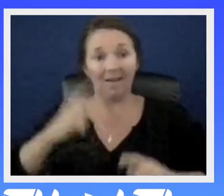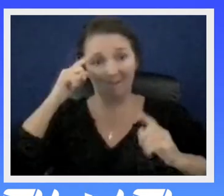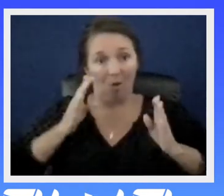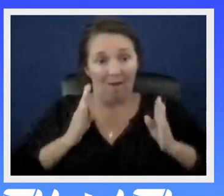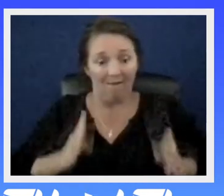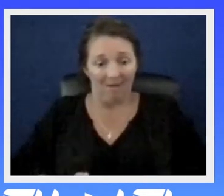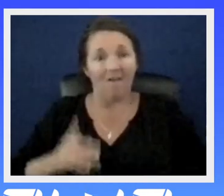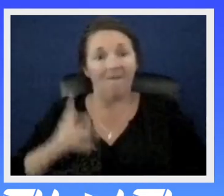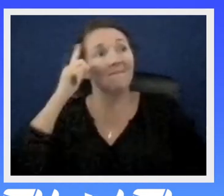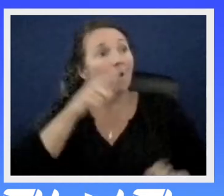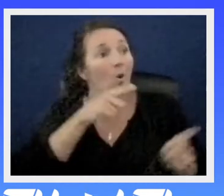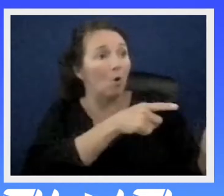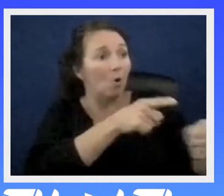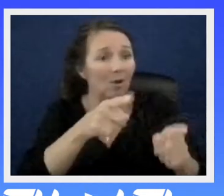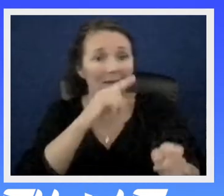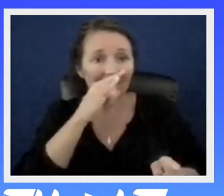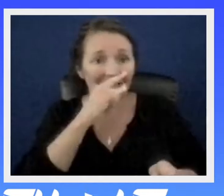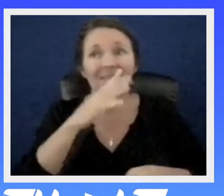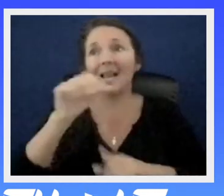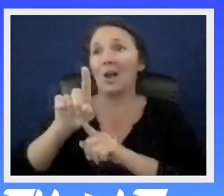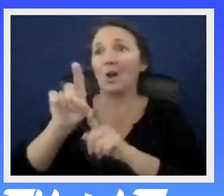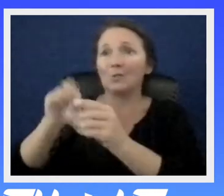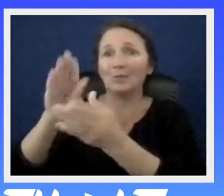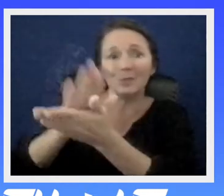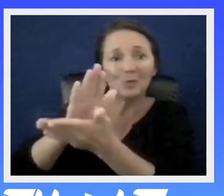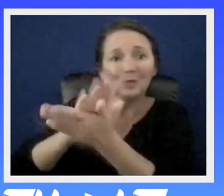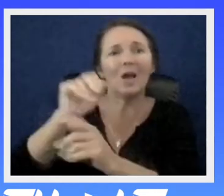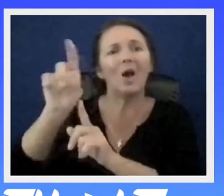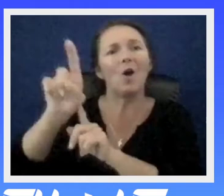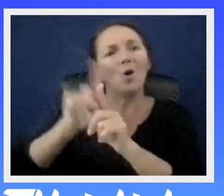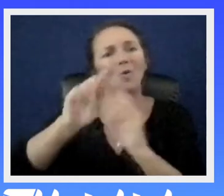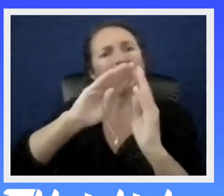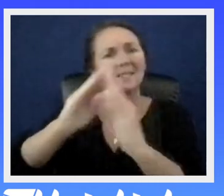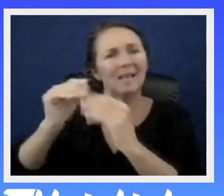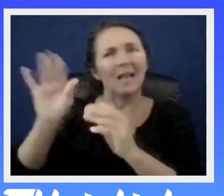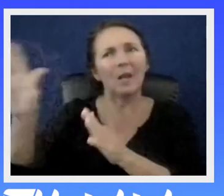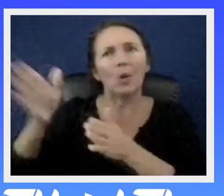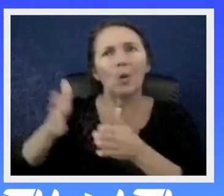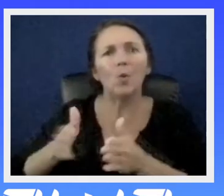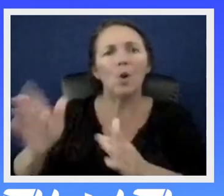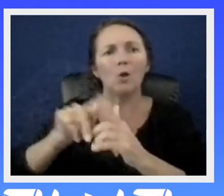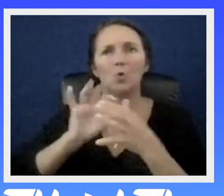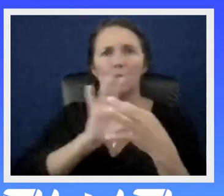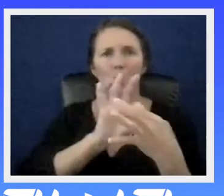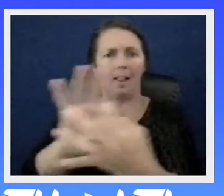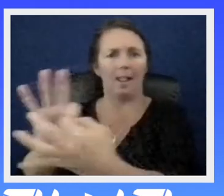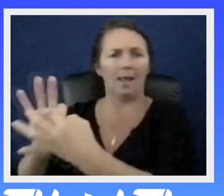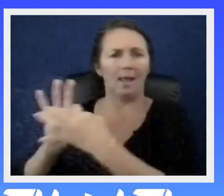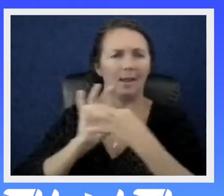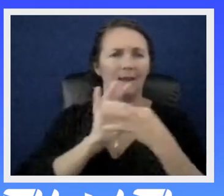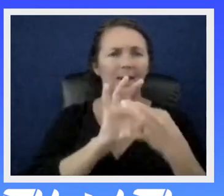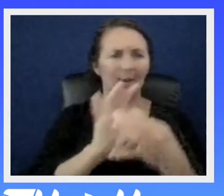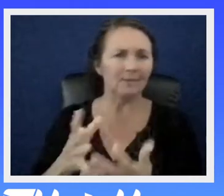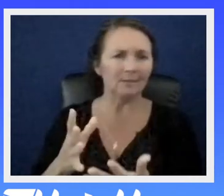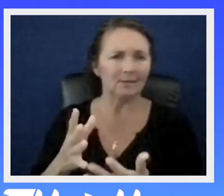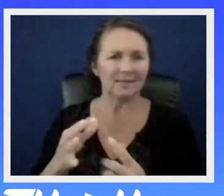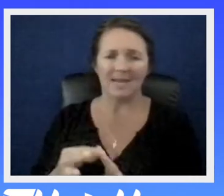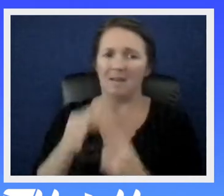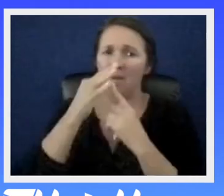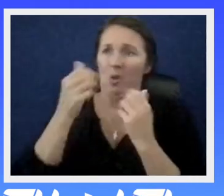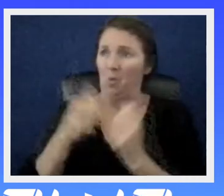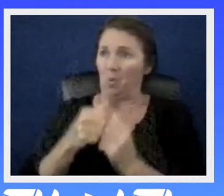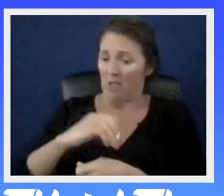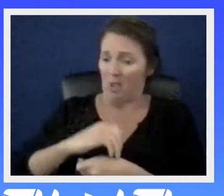people in our schools, but also for our city and the ways that we relate to each other, especially coming out of this pandemic and